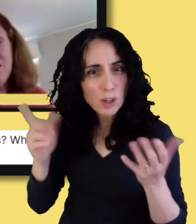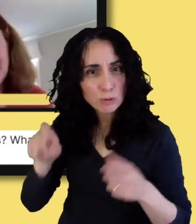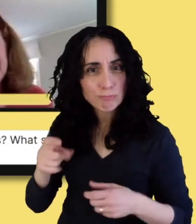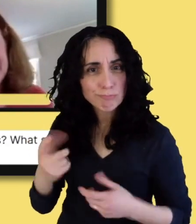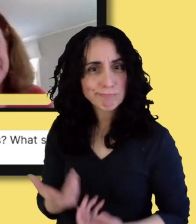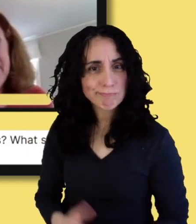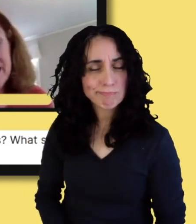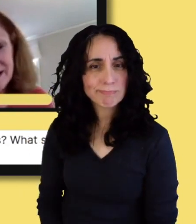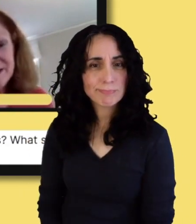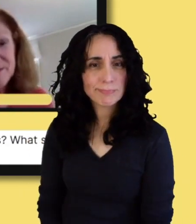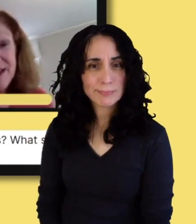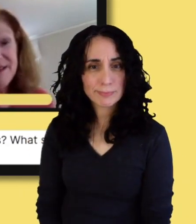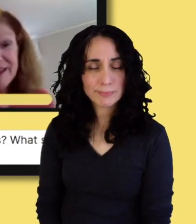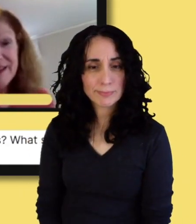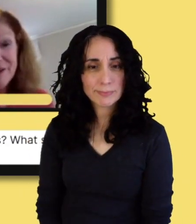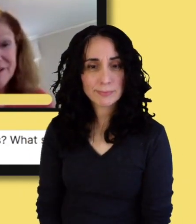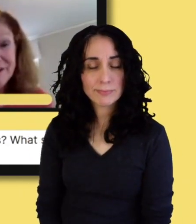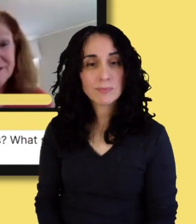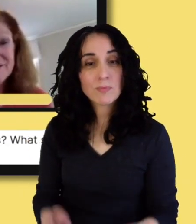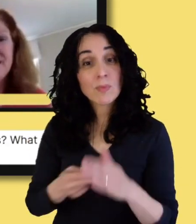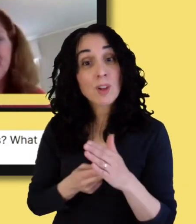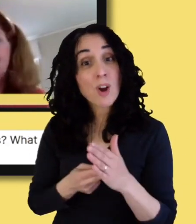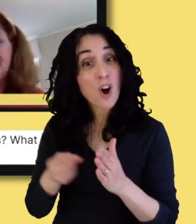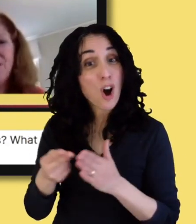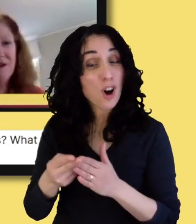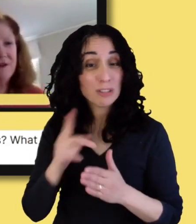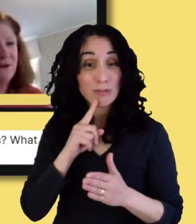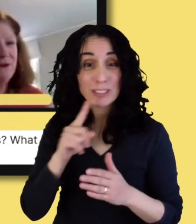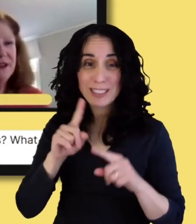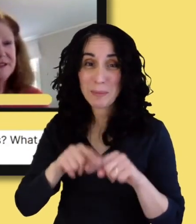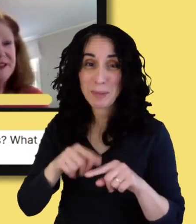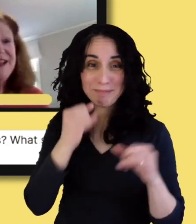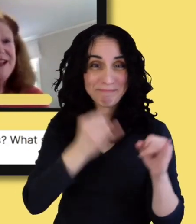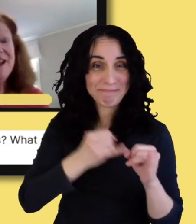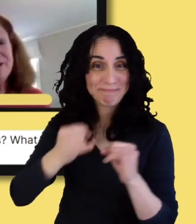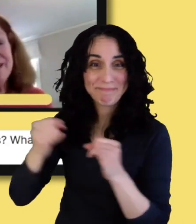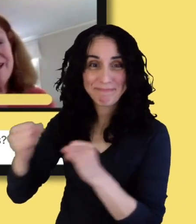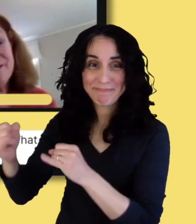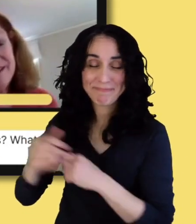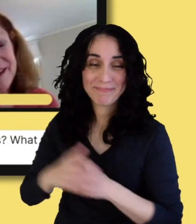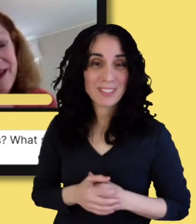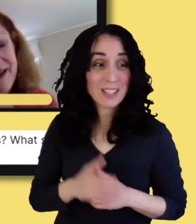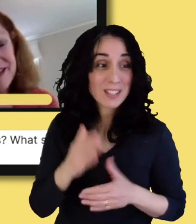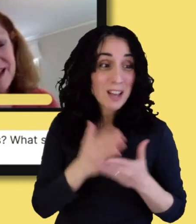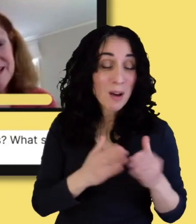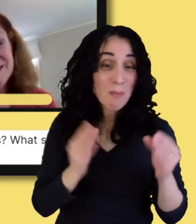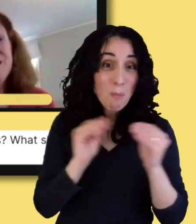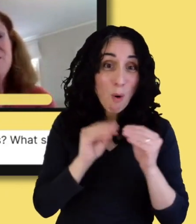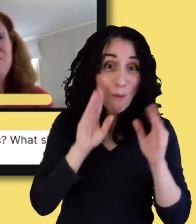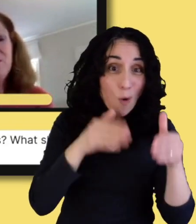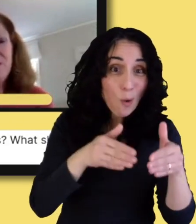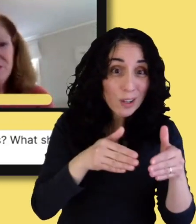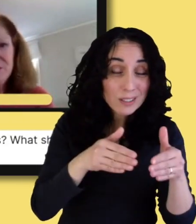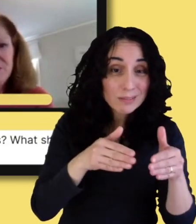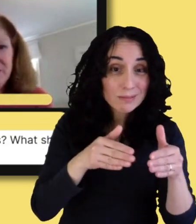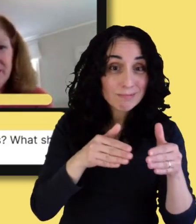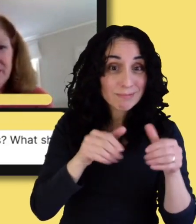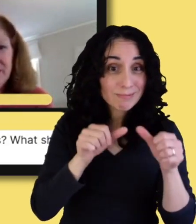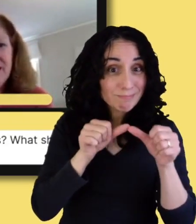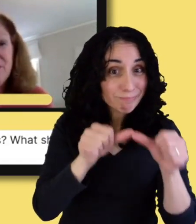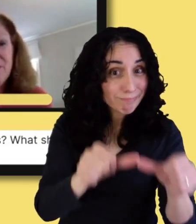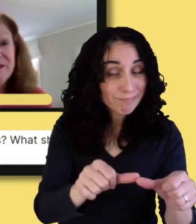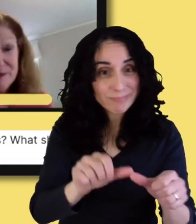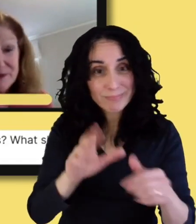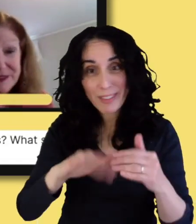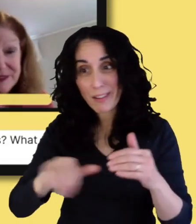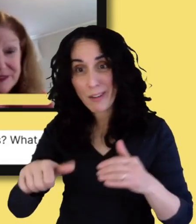In all honesty, that does depend on the kindergartner. Some have longer focus. The other thing that really impacts that is what you're doing